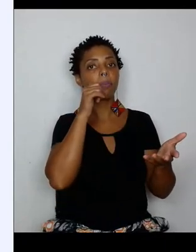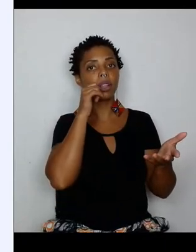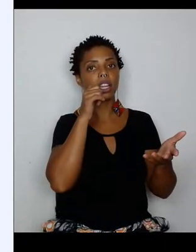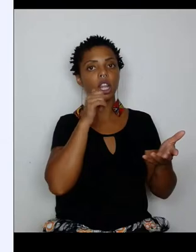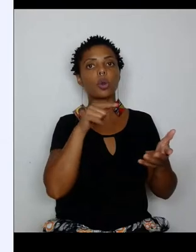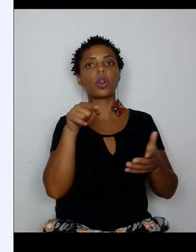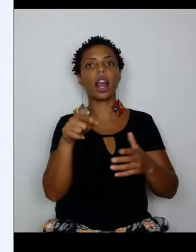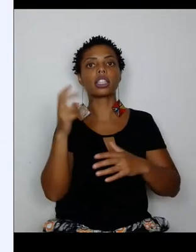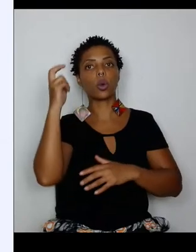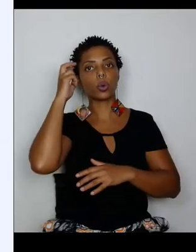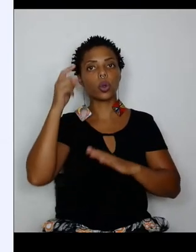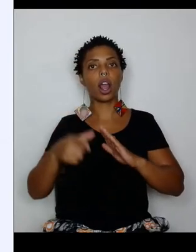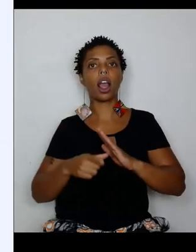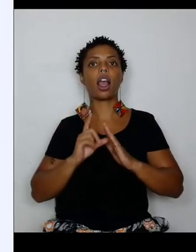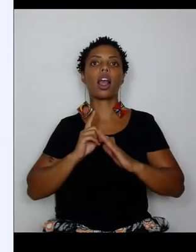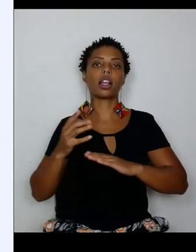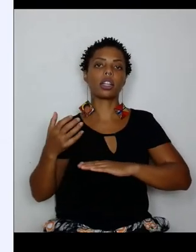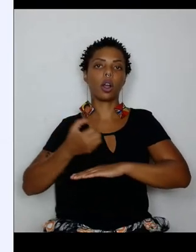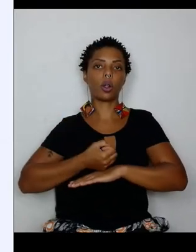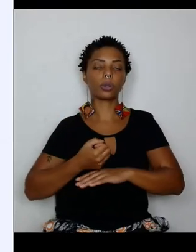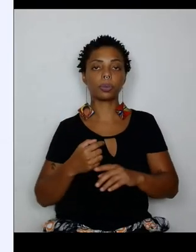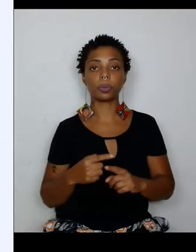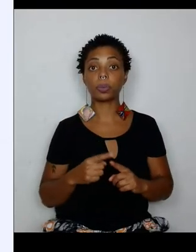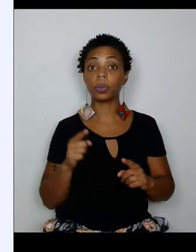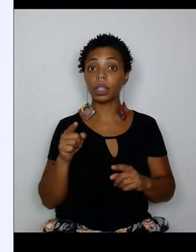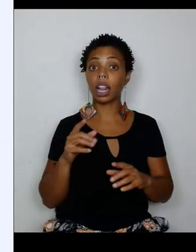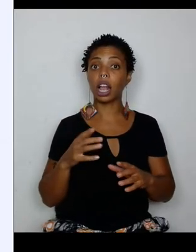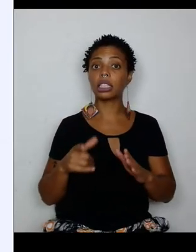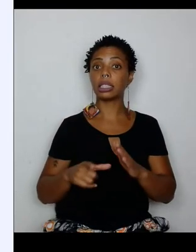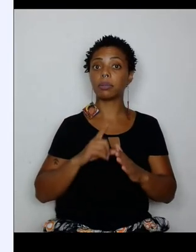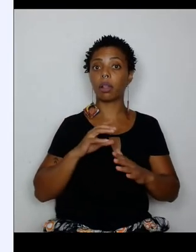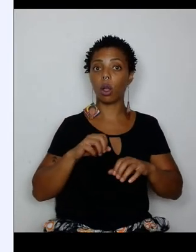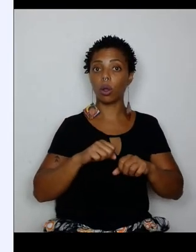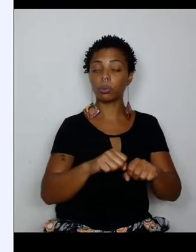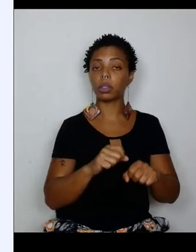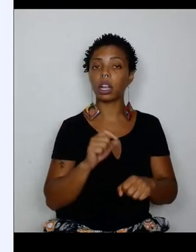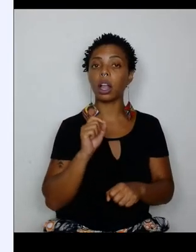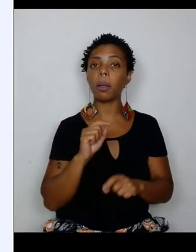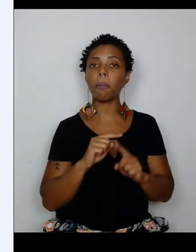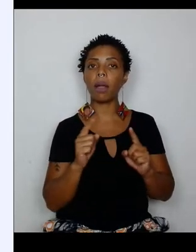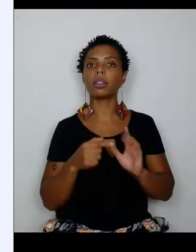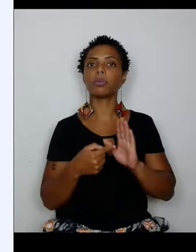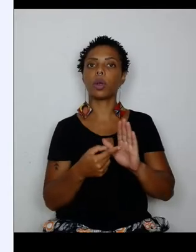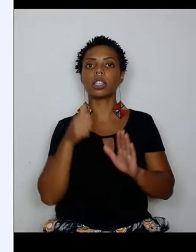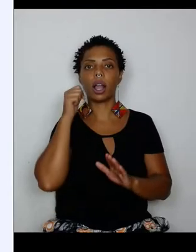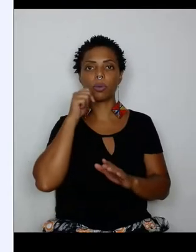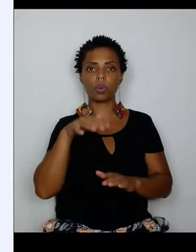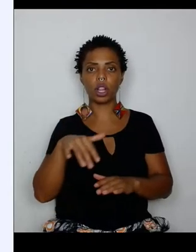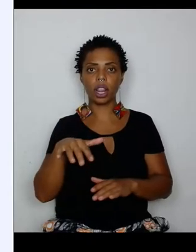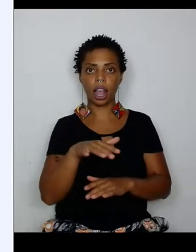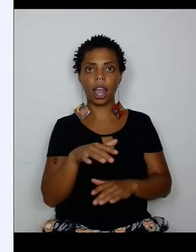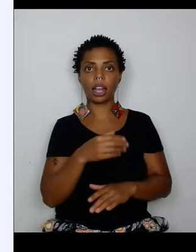themselves not only through the ubiquity of women in gogan scenes of daily life as here